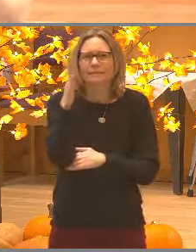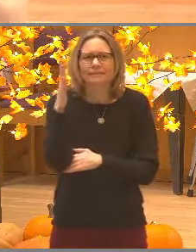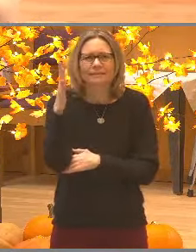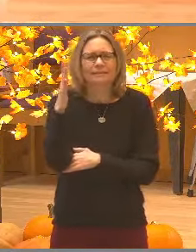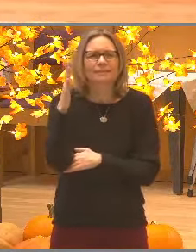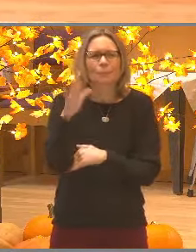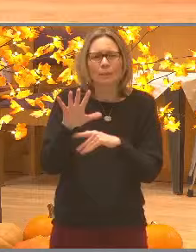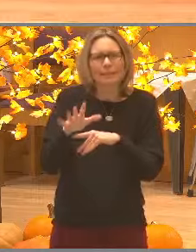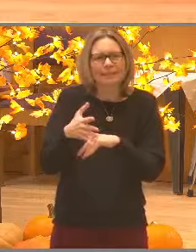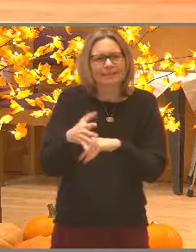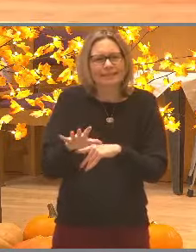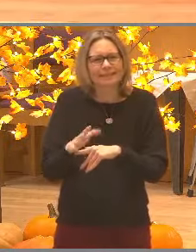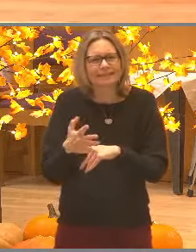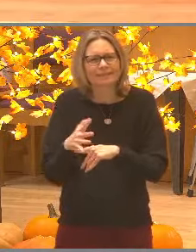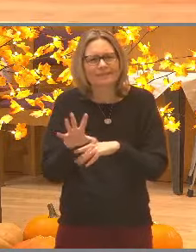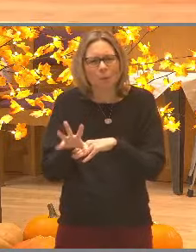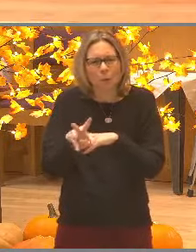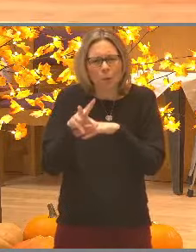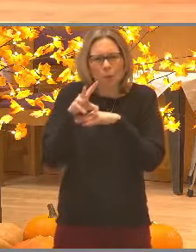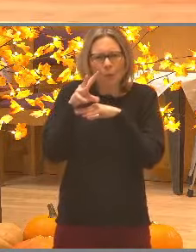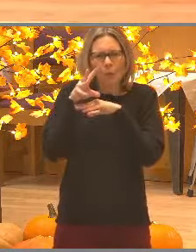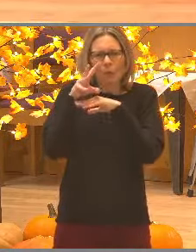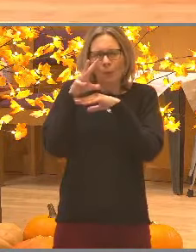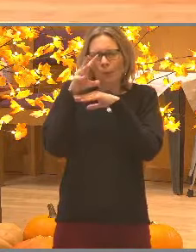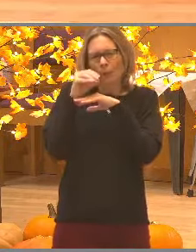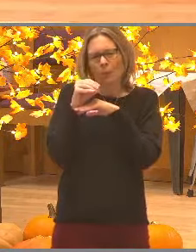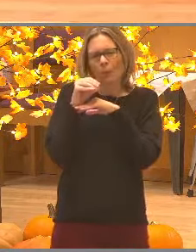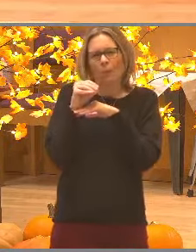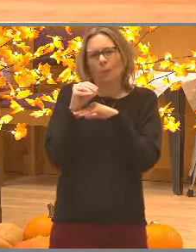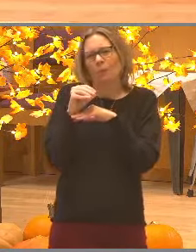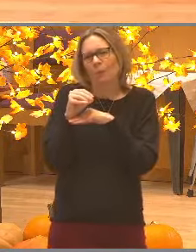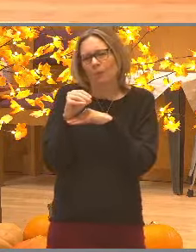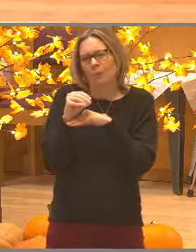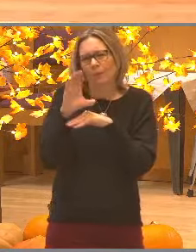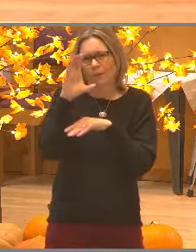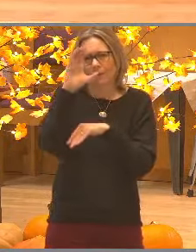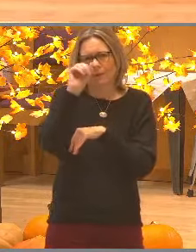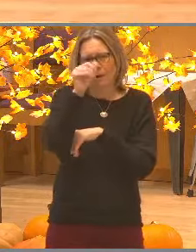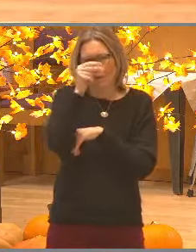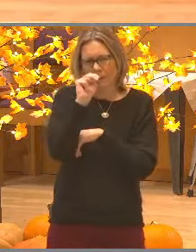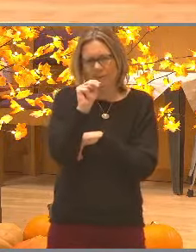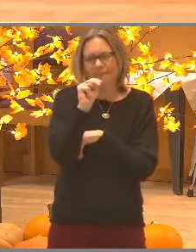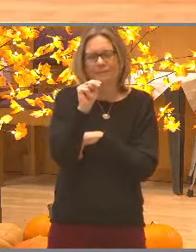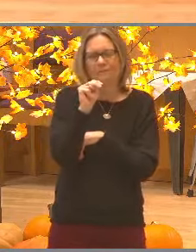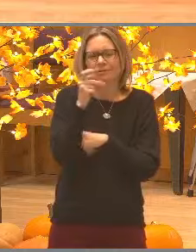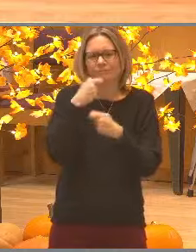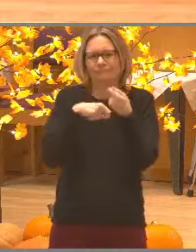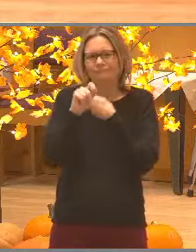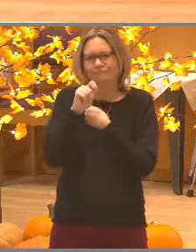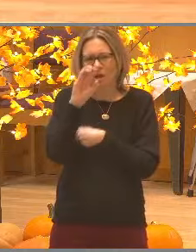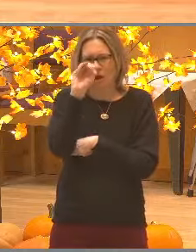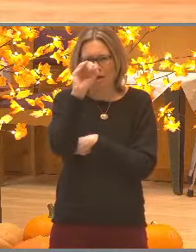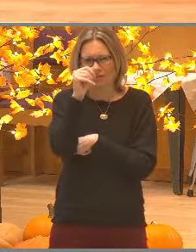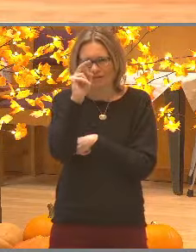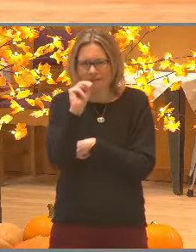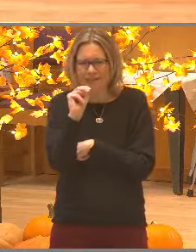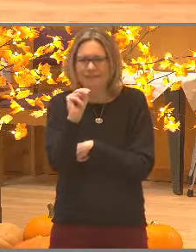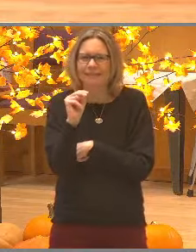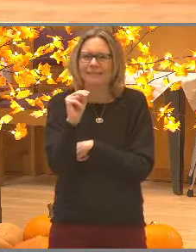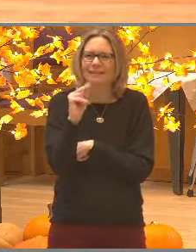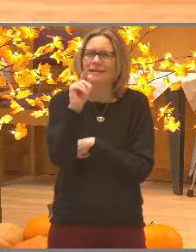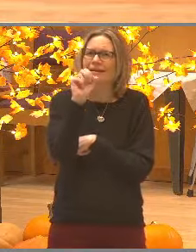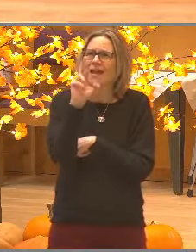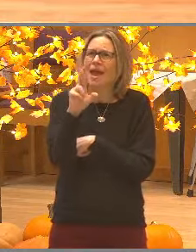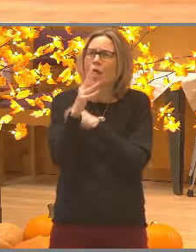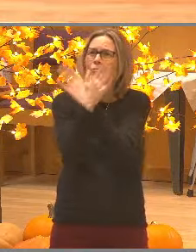leaves exchange the CO2 to exchange it for oxygen and the moisture in the air and to provide the strength